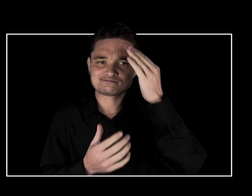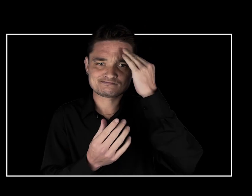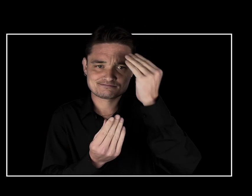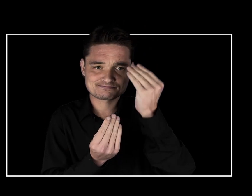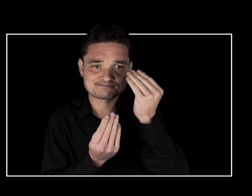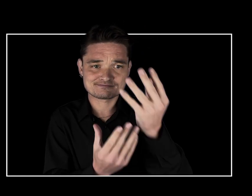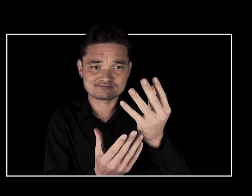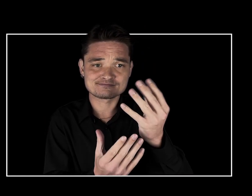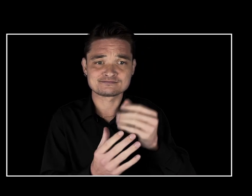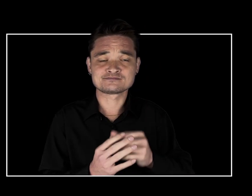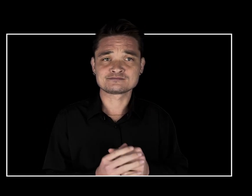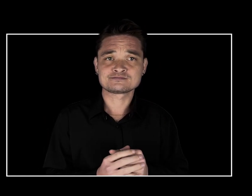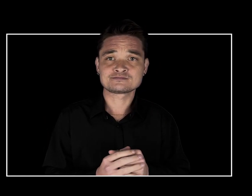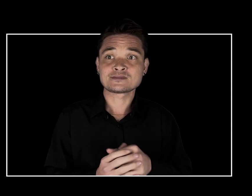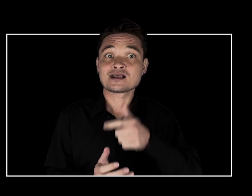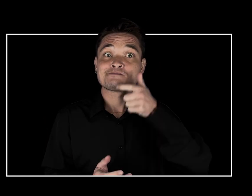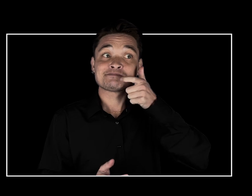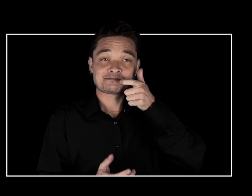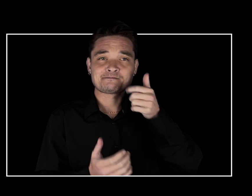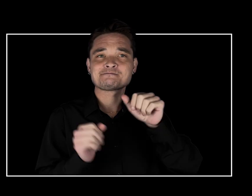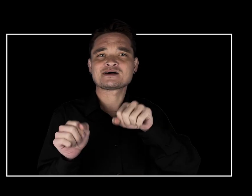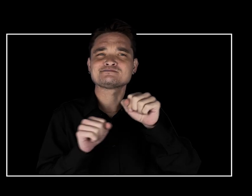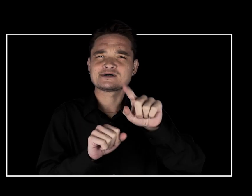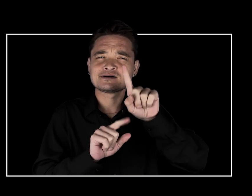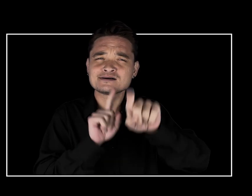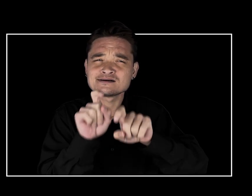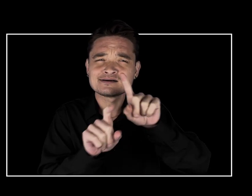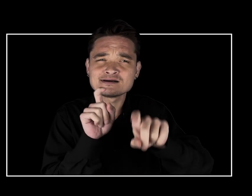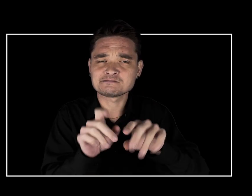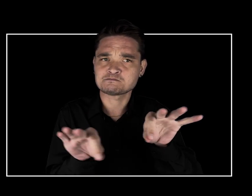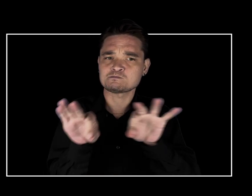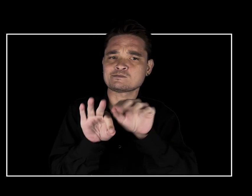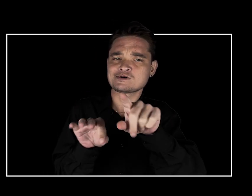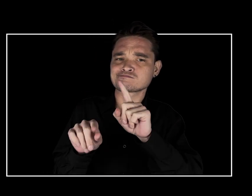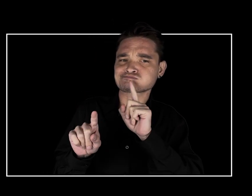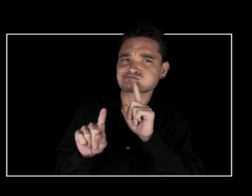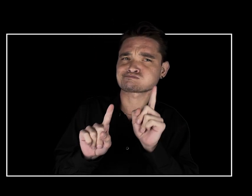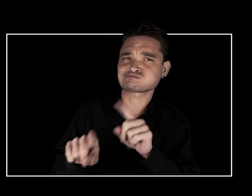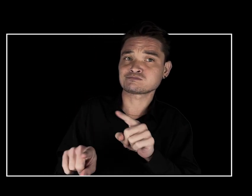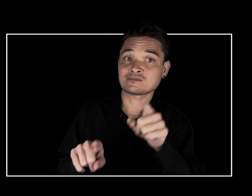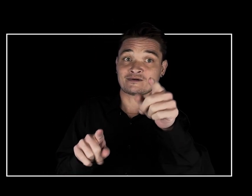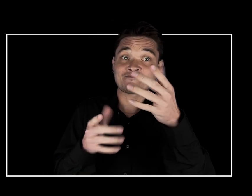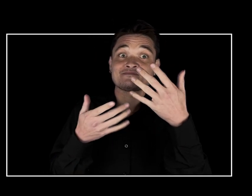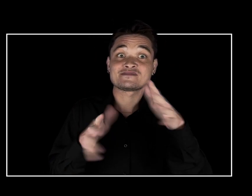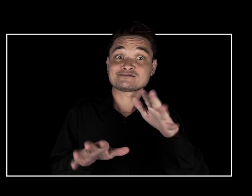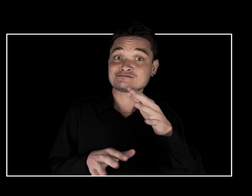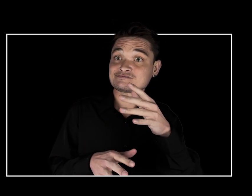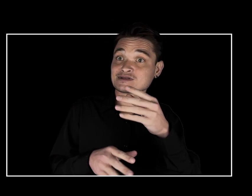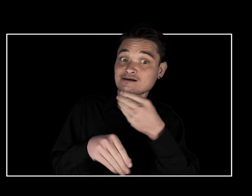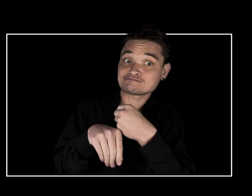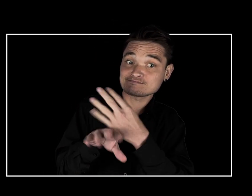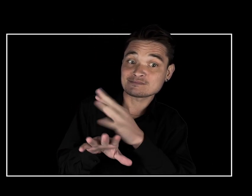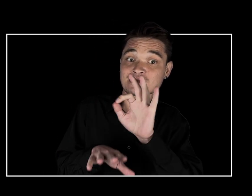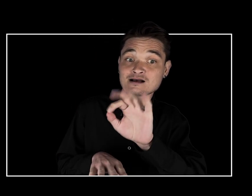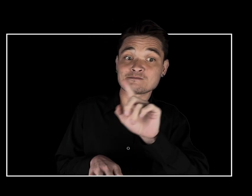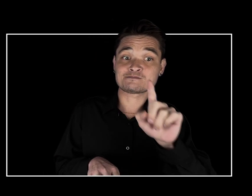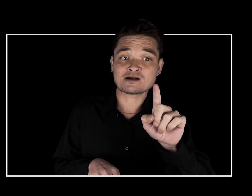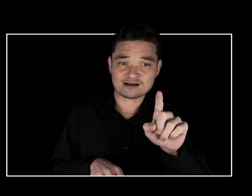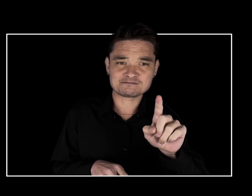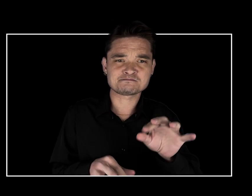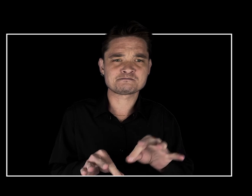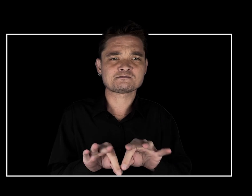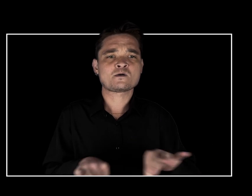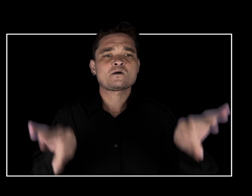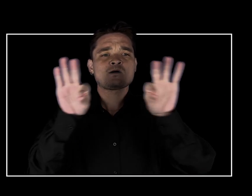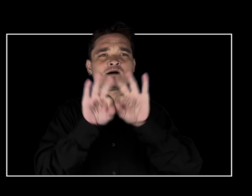Answer the dispatcher's questions as best you can. After alerting 911, finding and controlling the source of